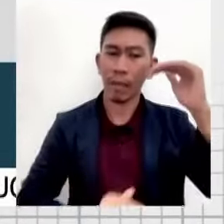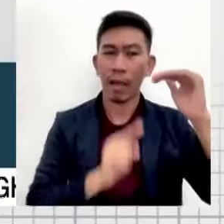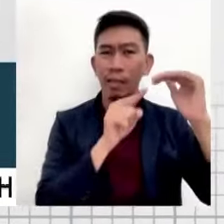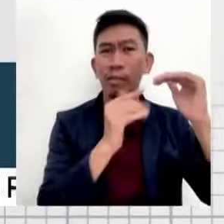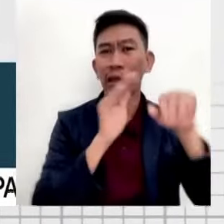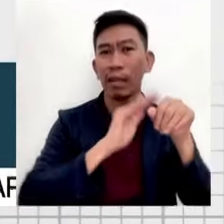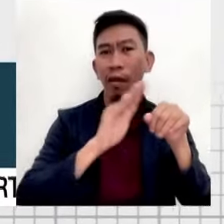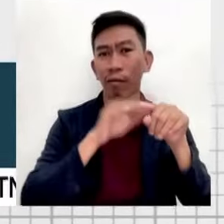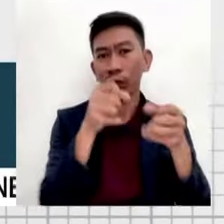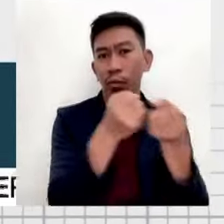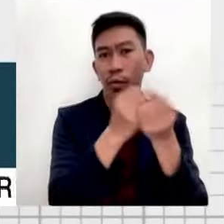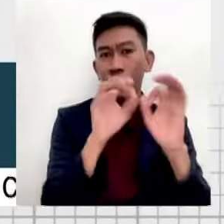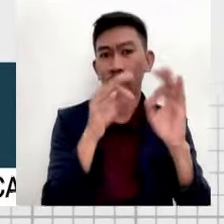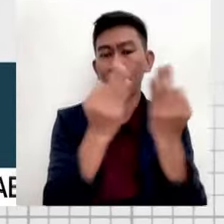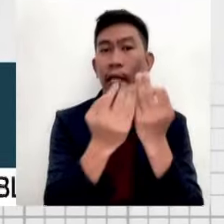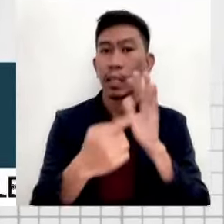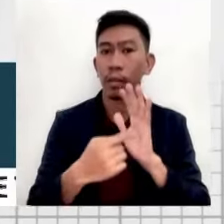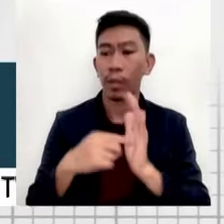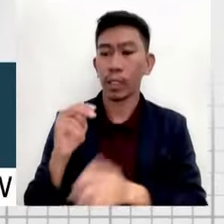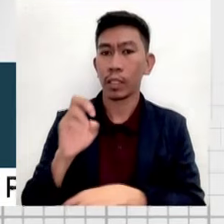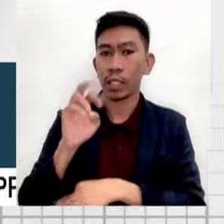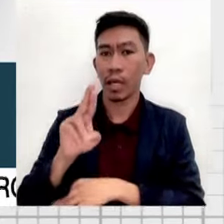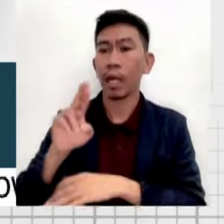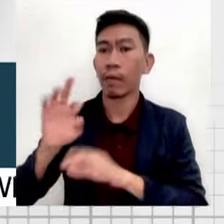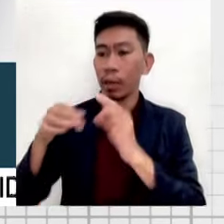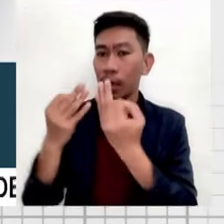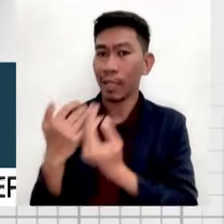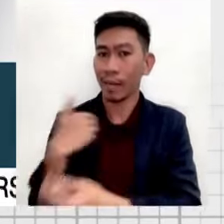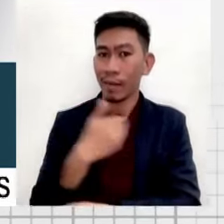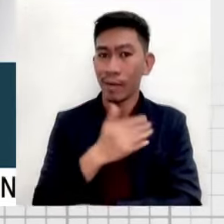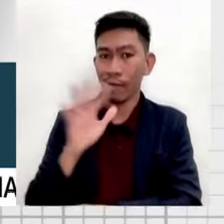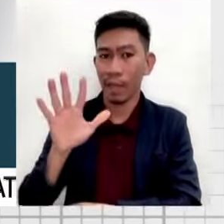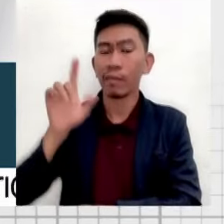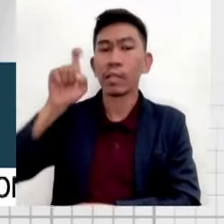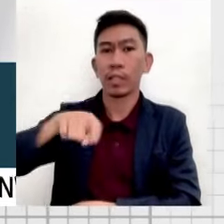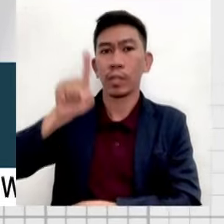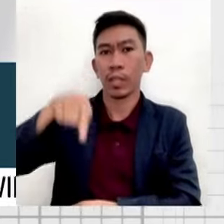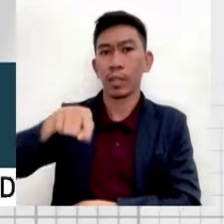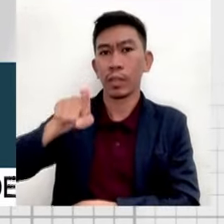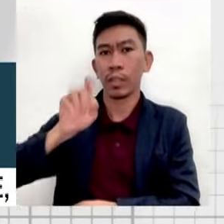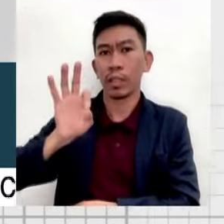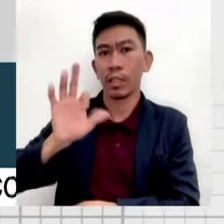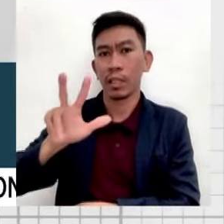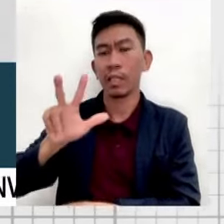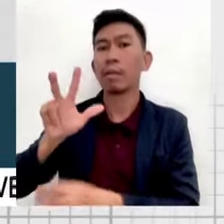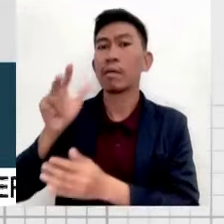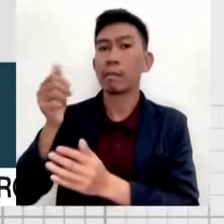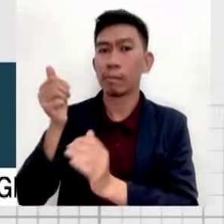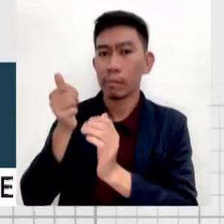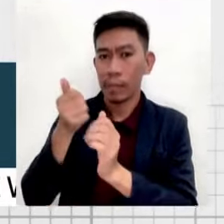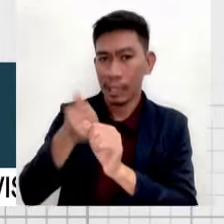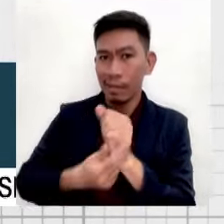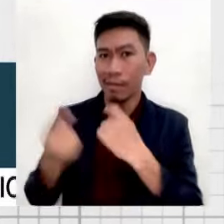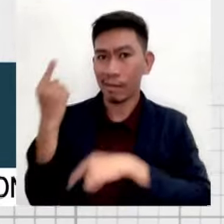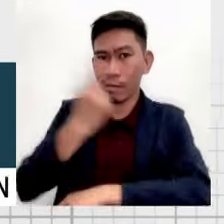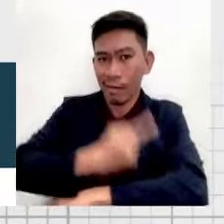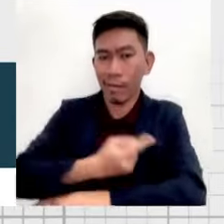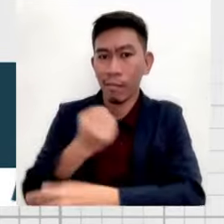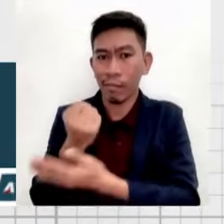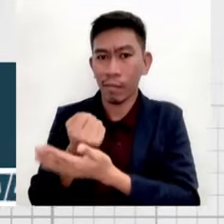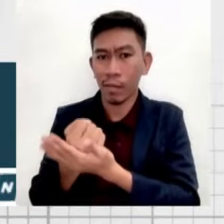of five in NCR, for example, needs 1,193 pesos a day in order to afford basic necessities